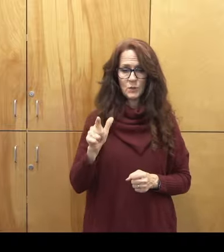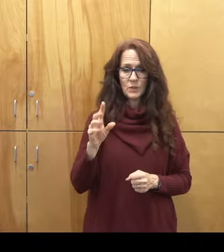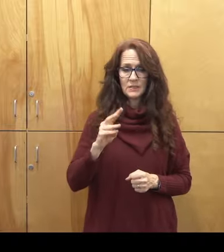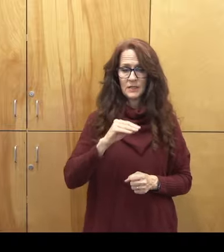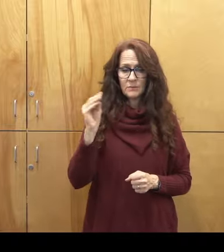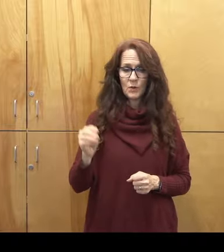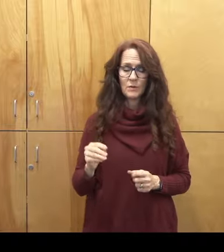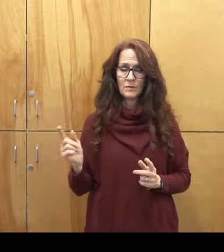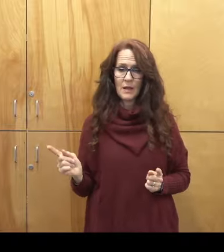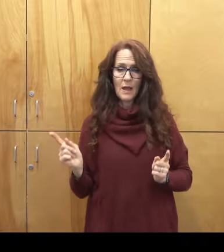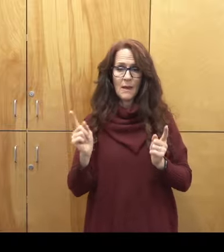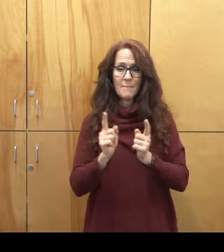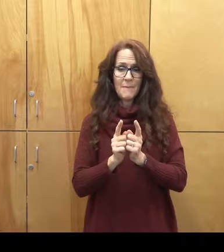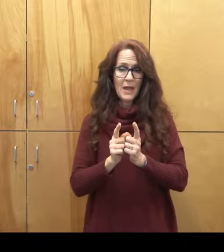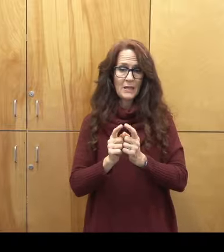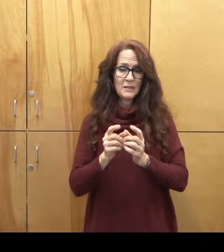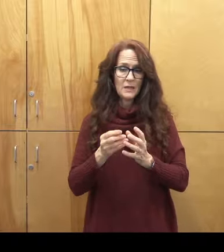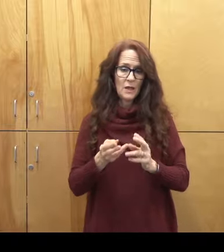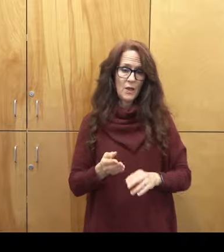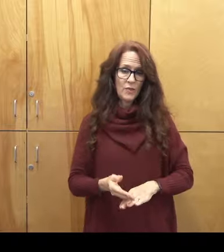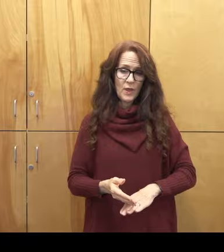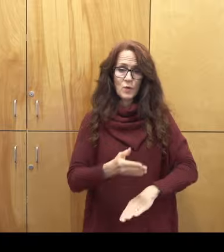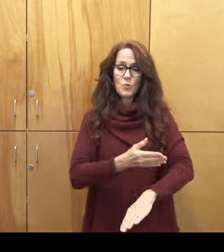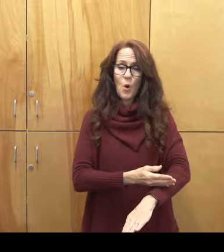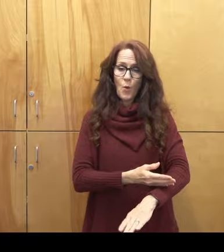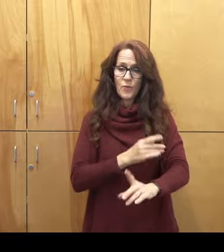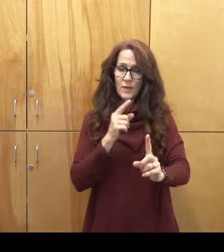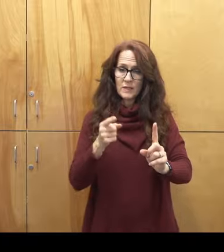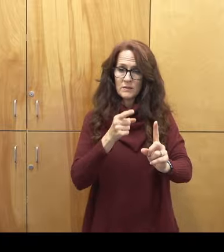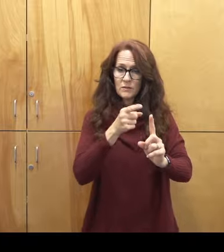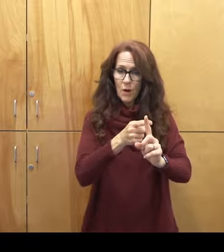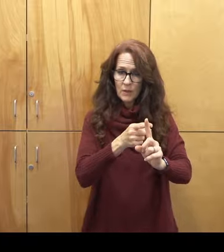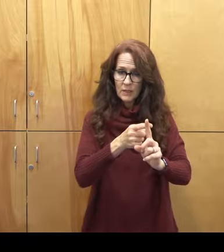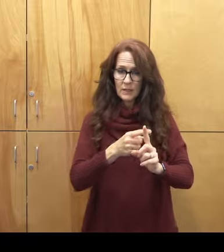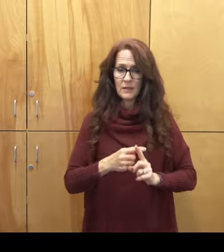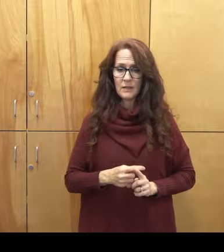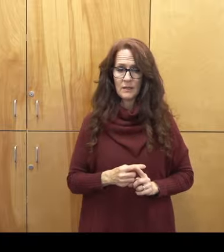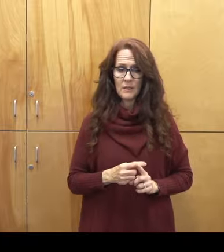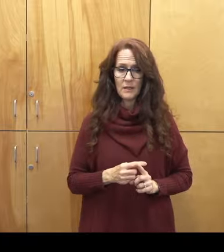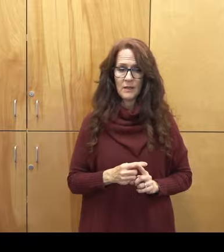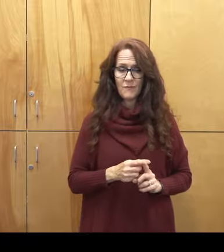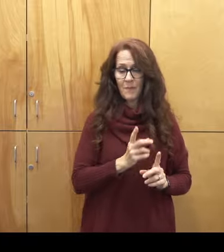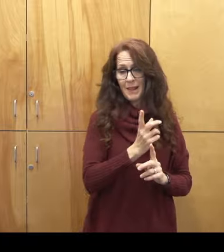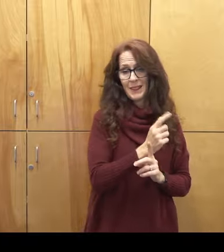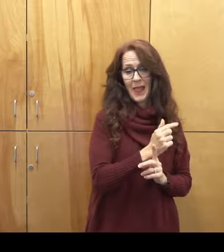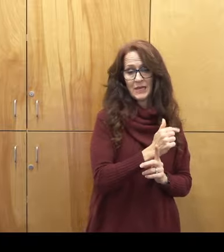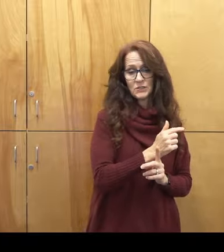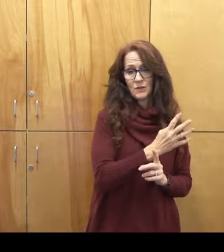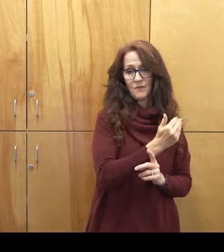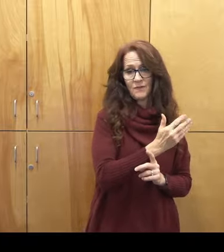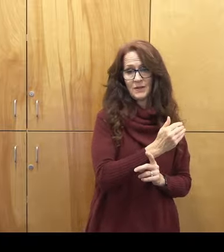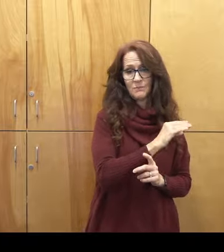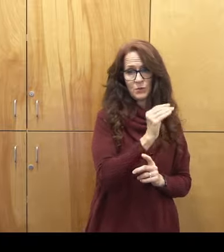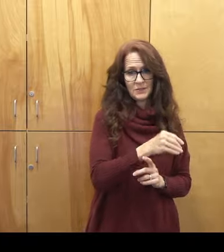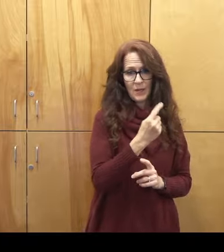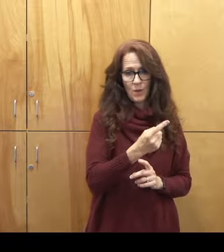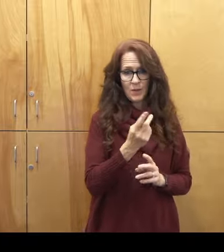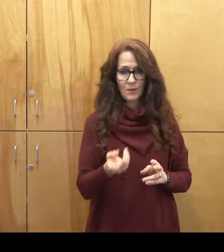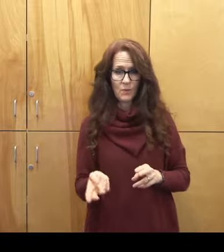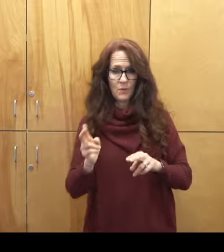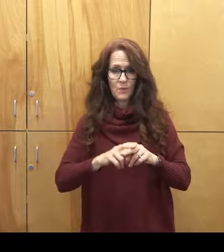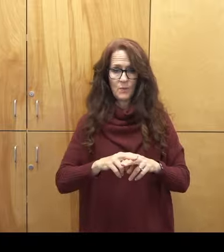26% met growth target compared to last year who only met 15%. Growth targets. So that was an increase